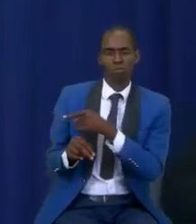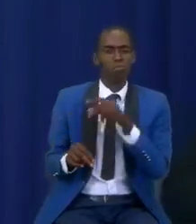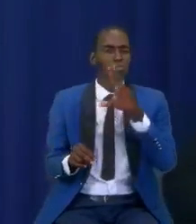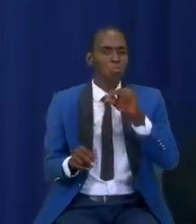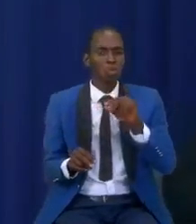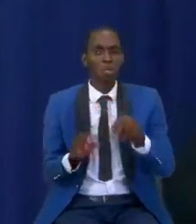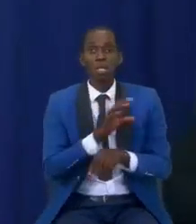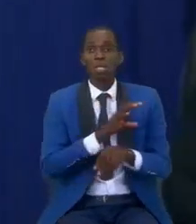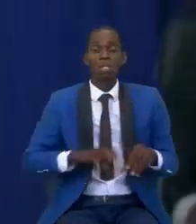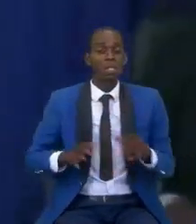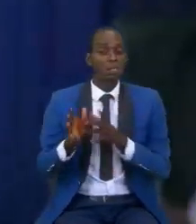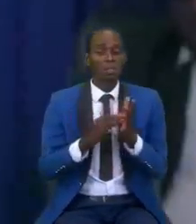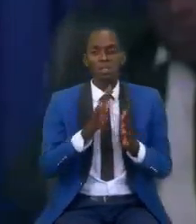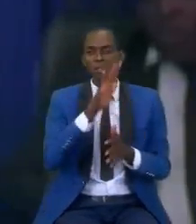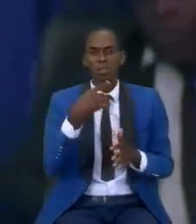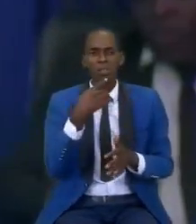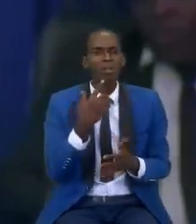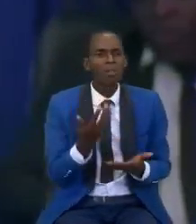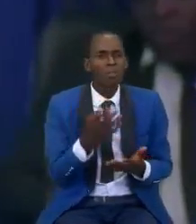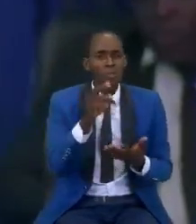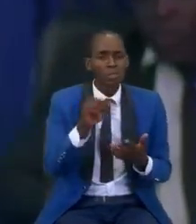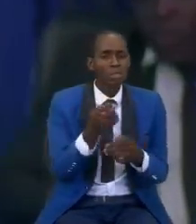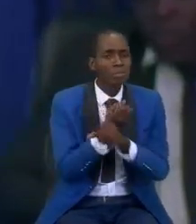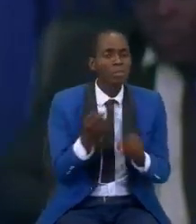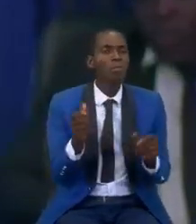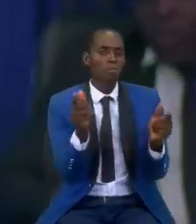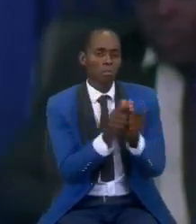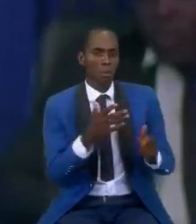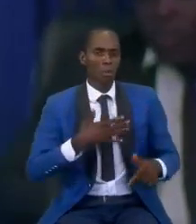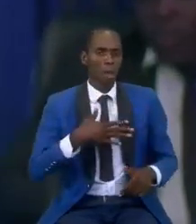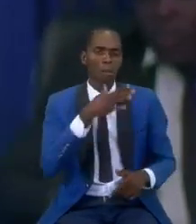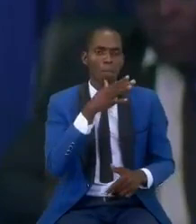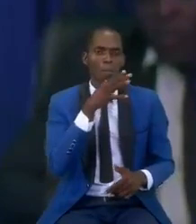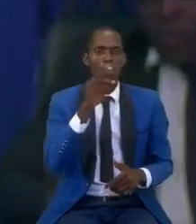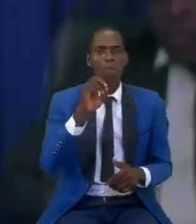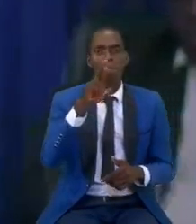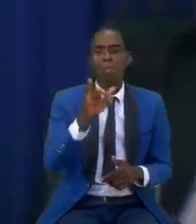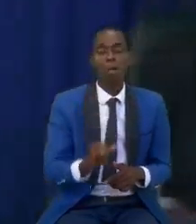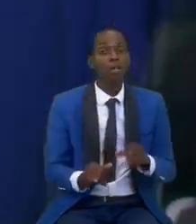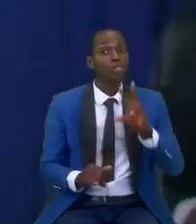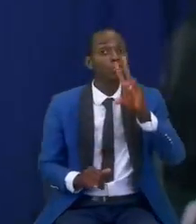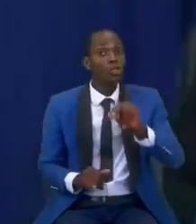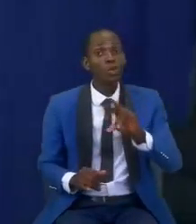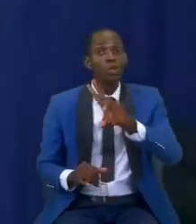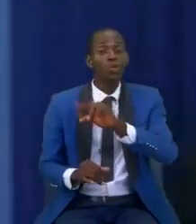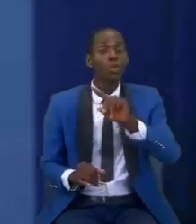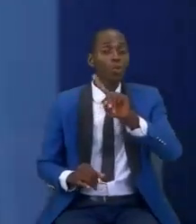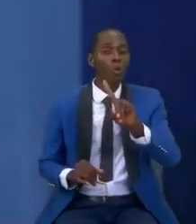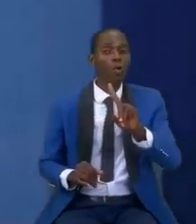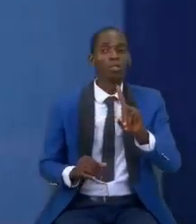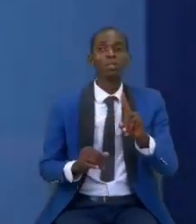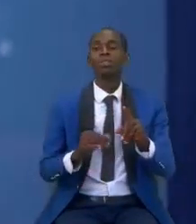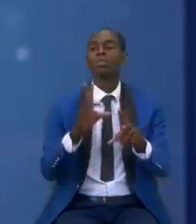No, nobody else is savior with Christ. A man, a